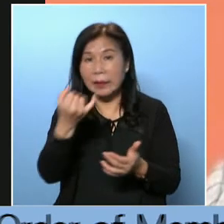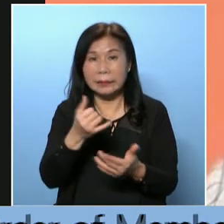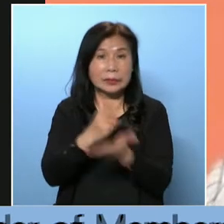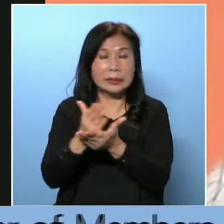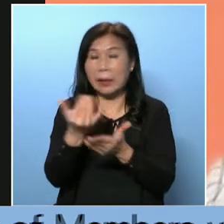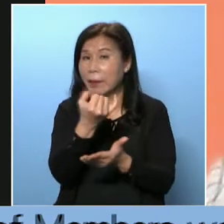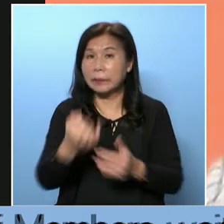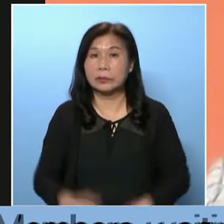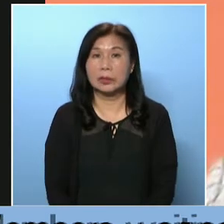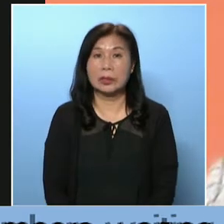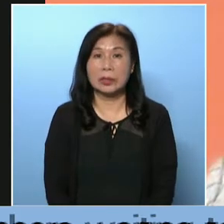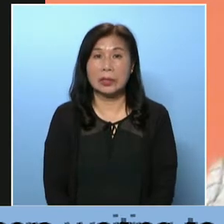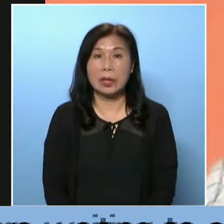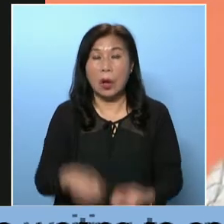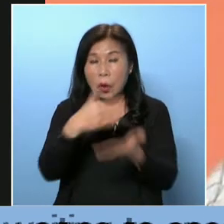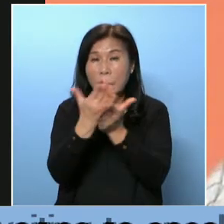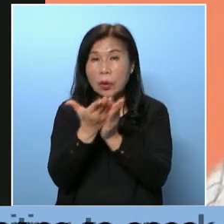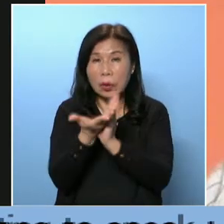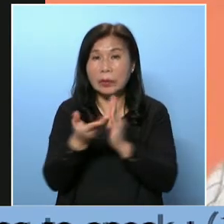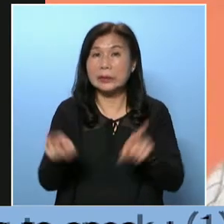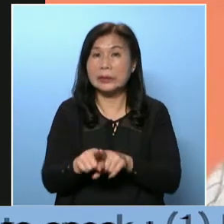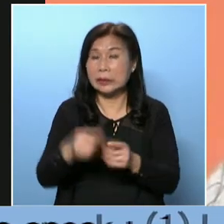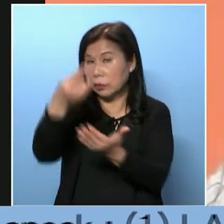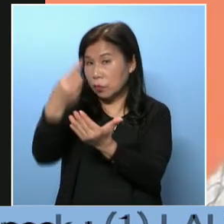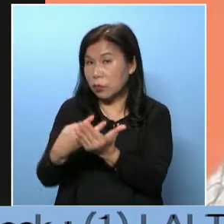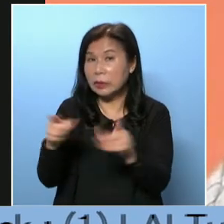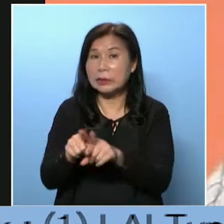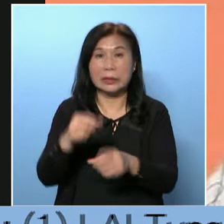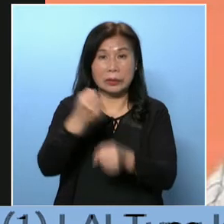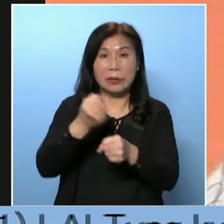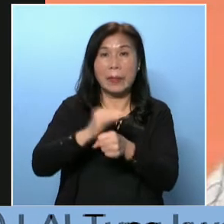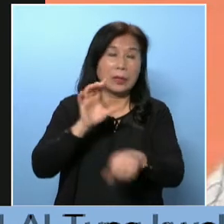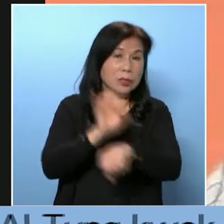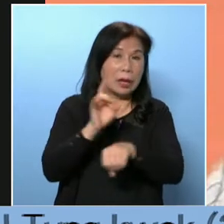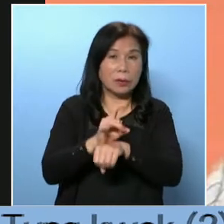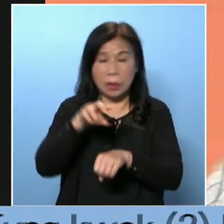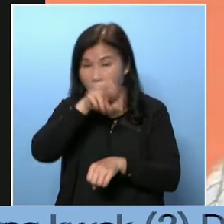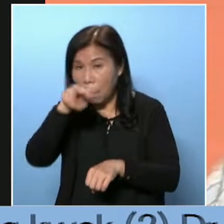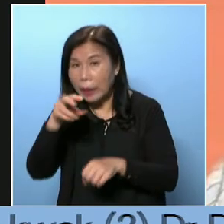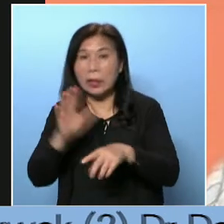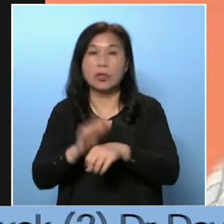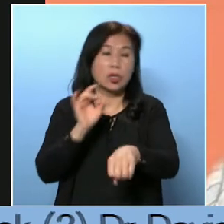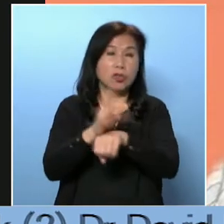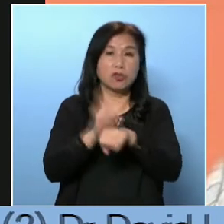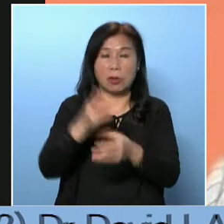the details and the feasibility. To achieve the following measures to achieve identification, early